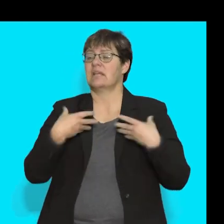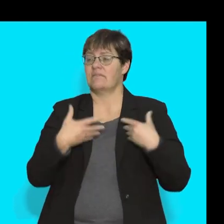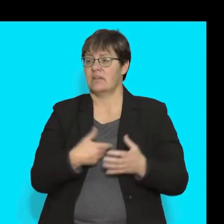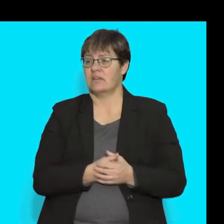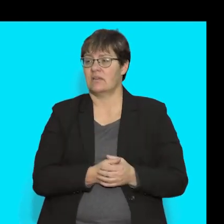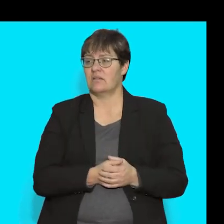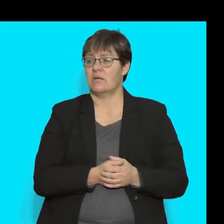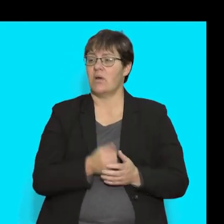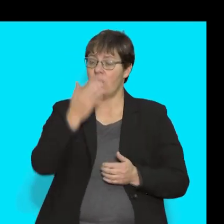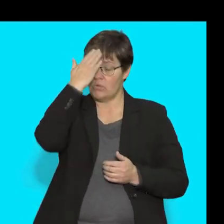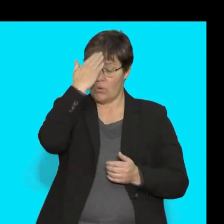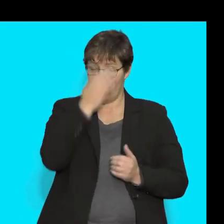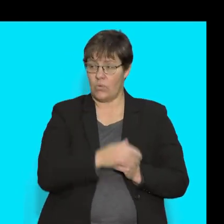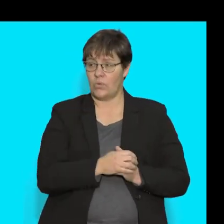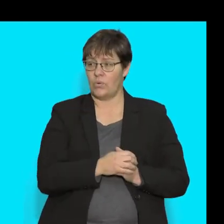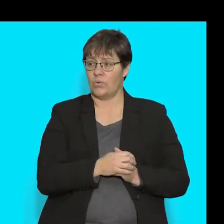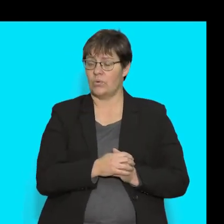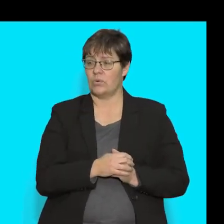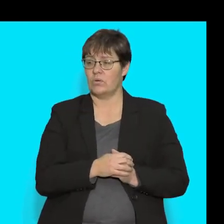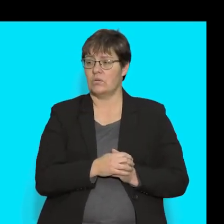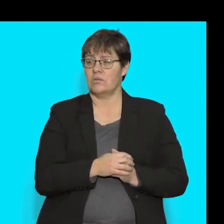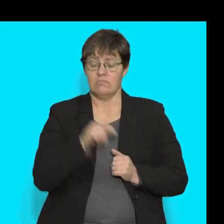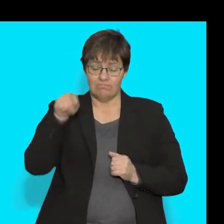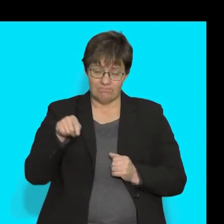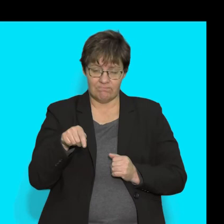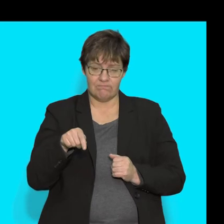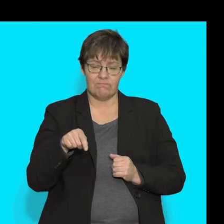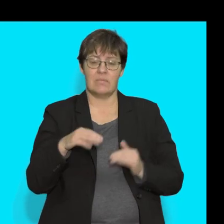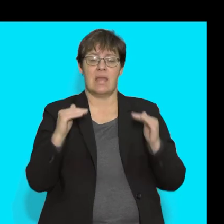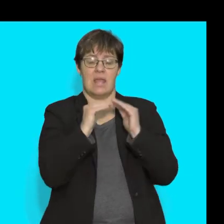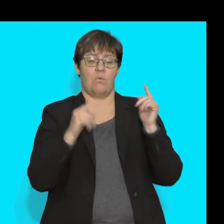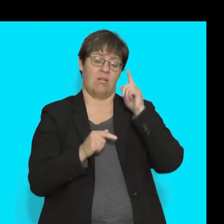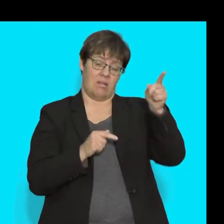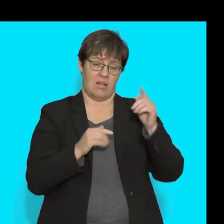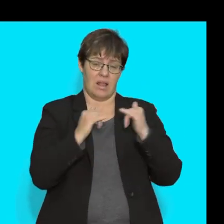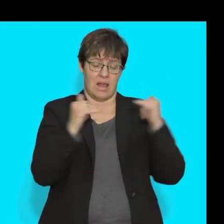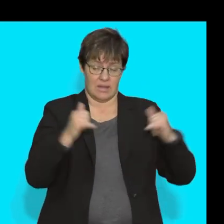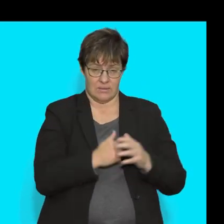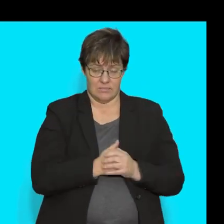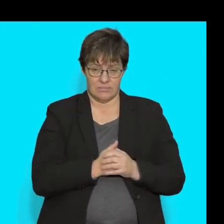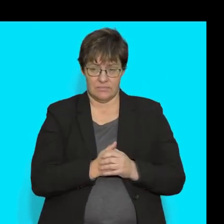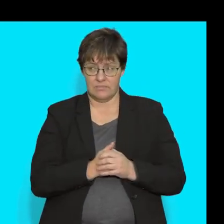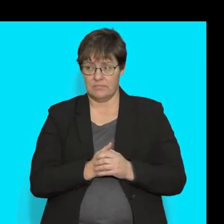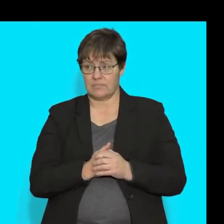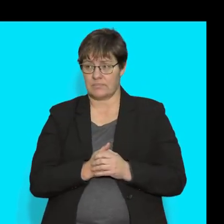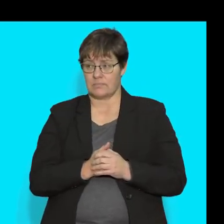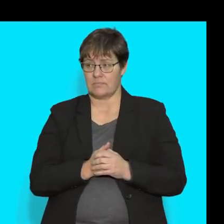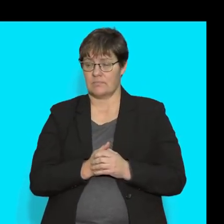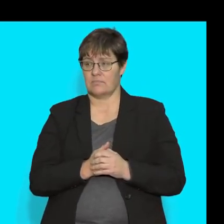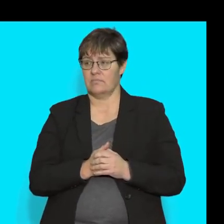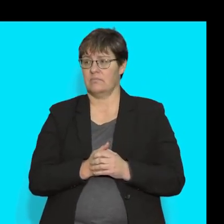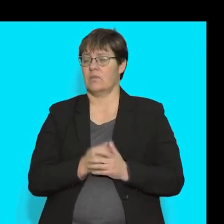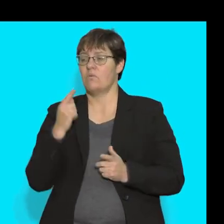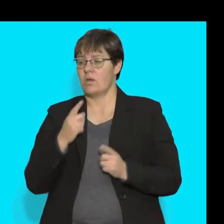line. That is a given. I know that this line will also be equals to that line. So